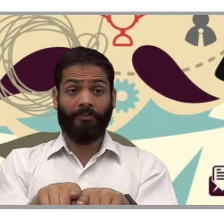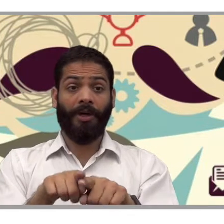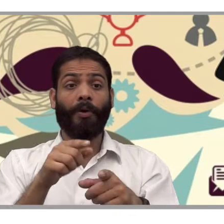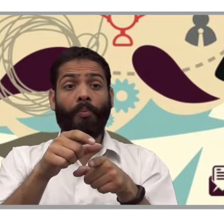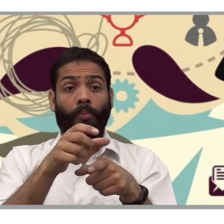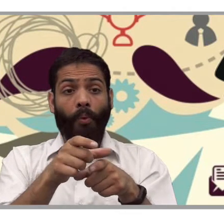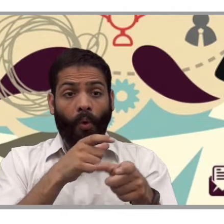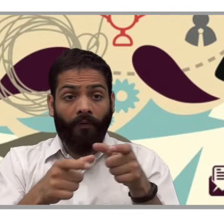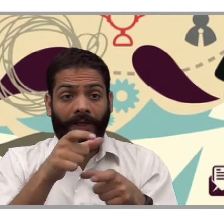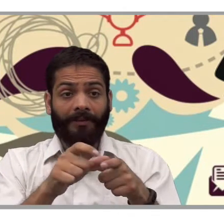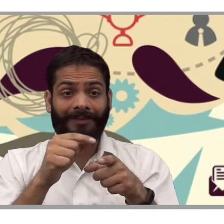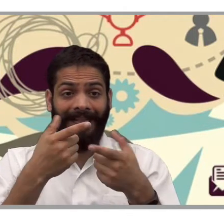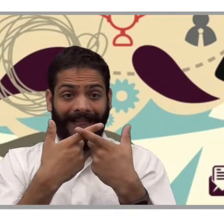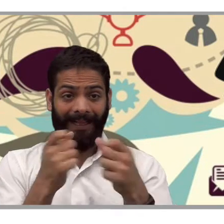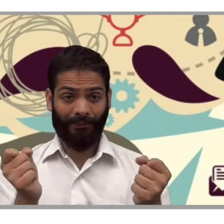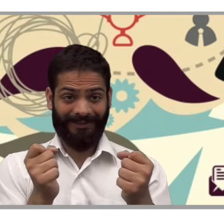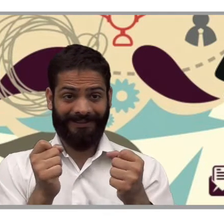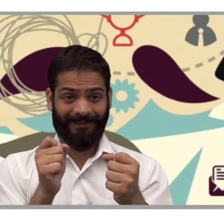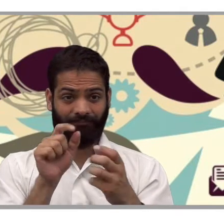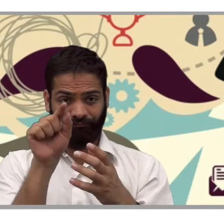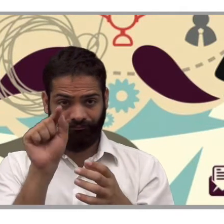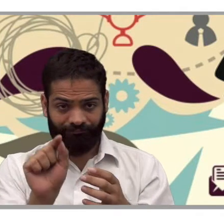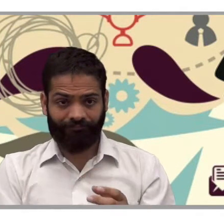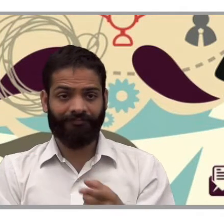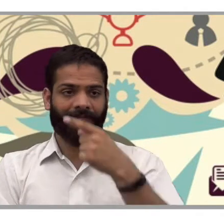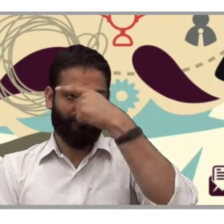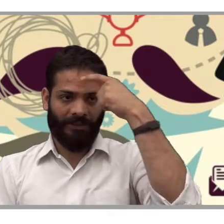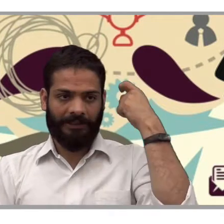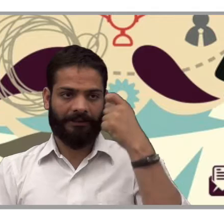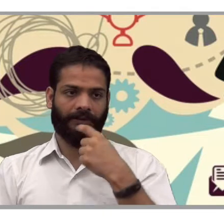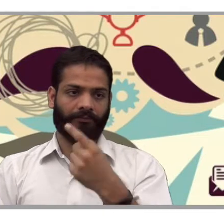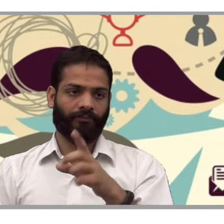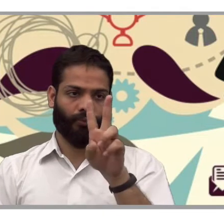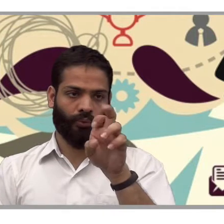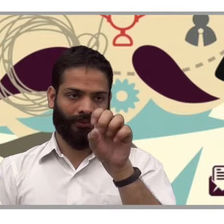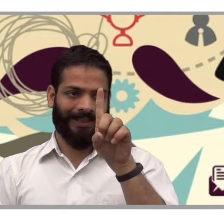Liddell in 2003 regards verb